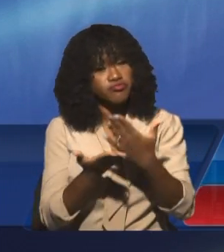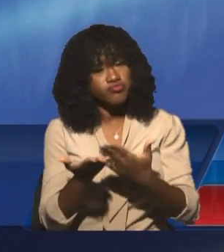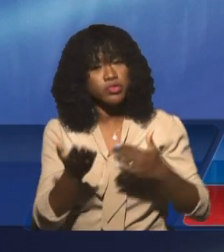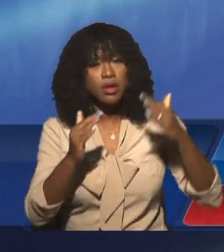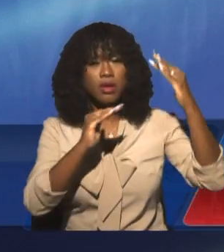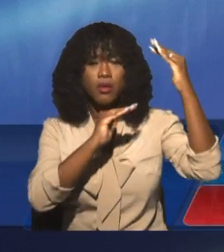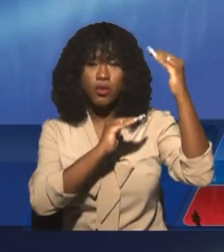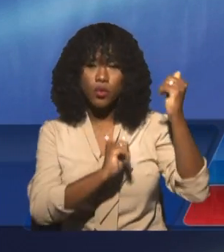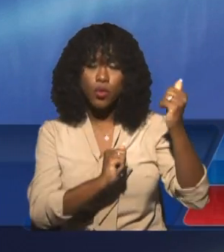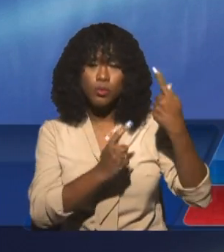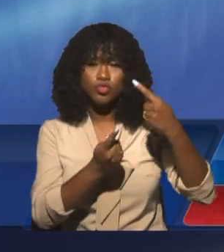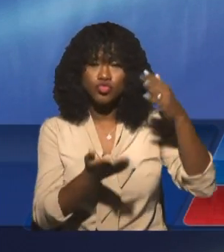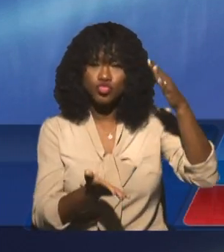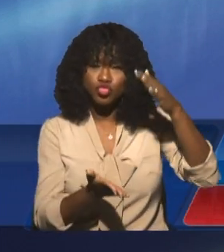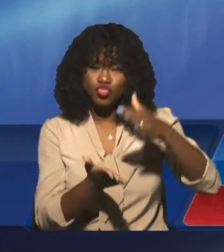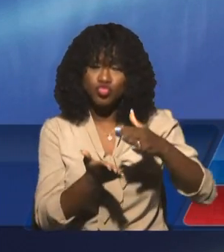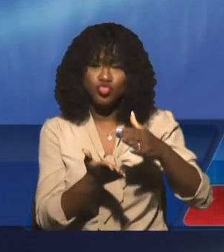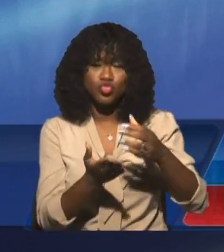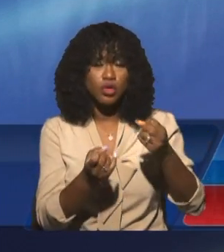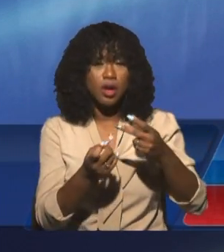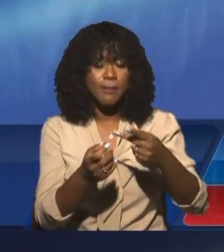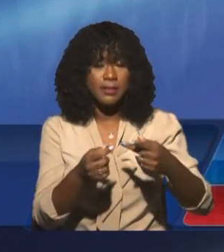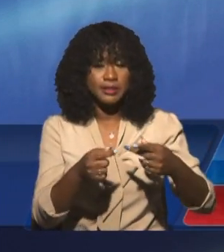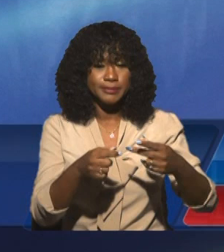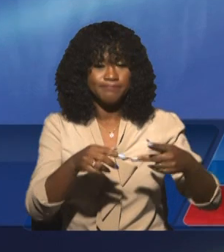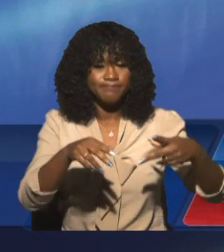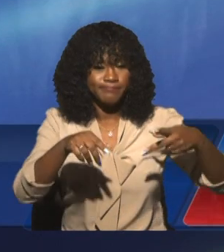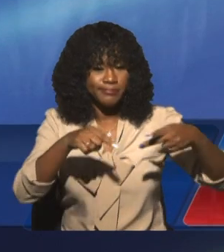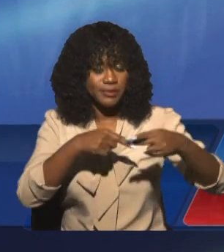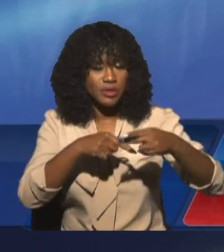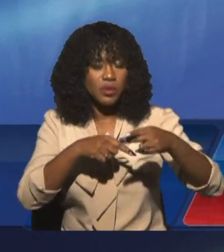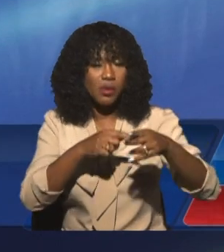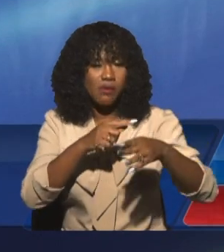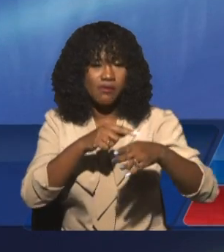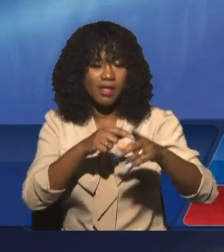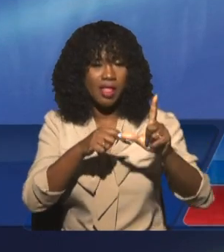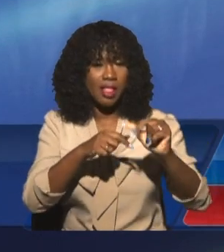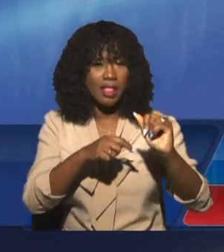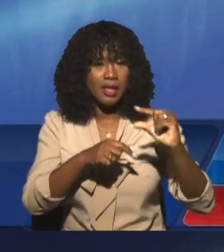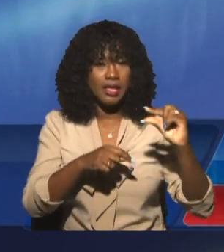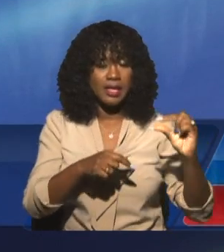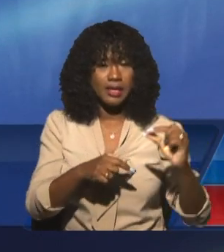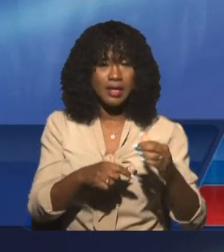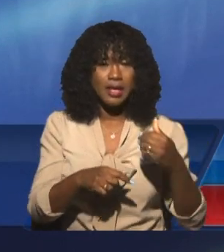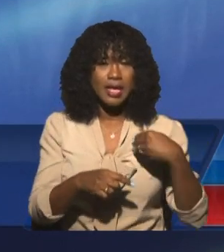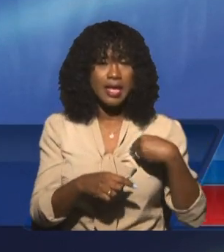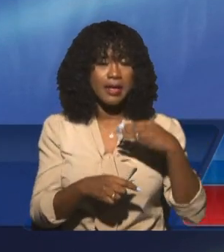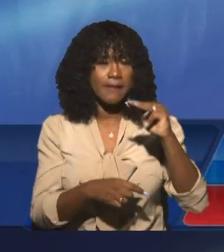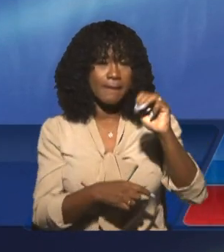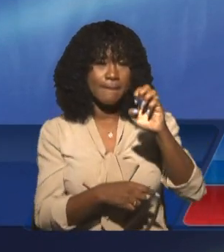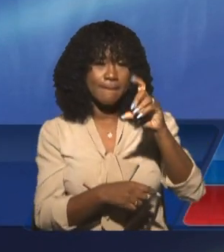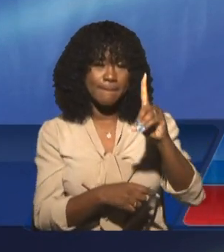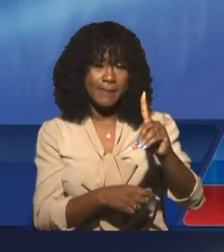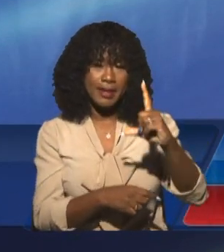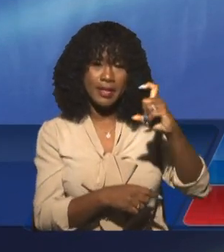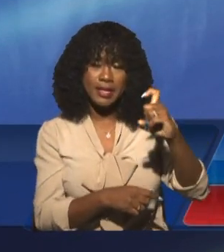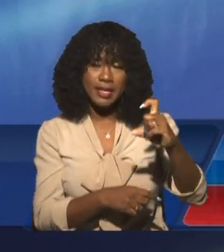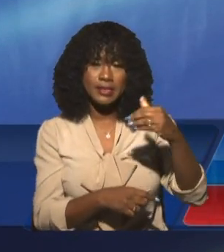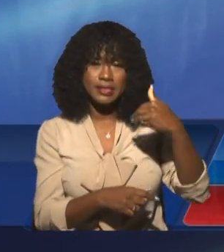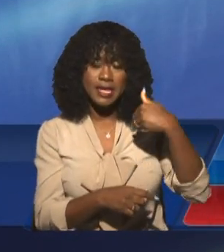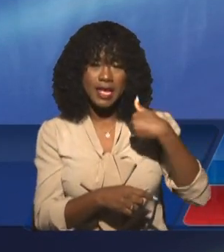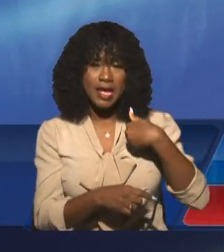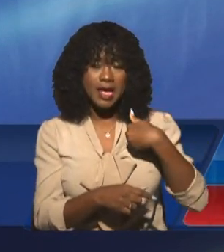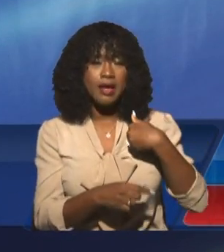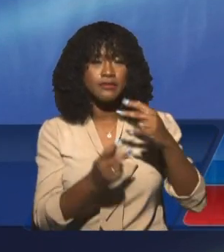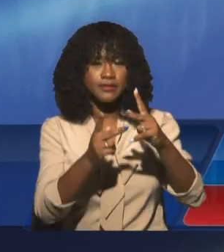main aim is reducing the high level of amputations locally. MEDx Hyperbarics said its medium pressure hyperbaric